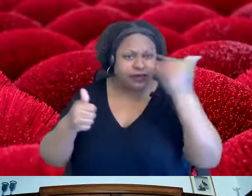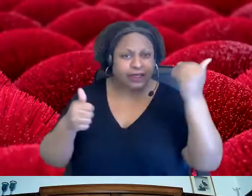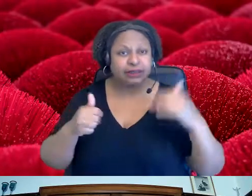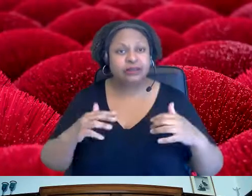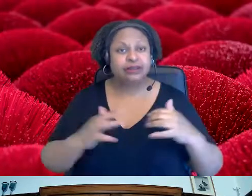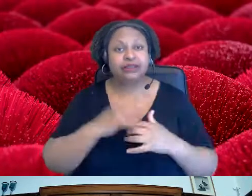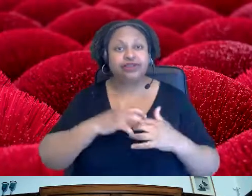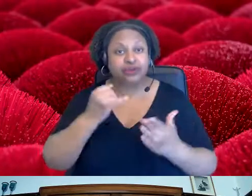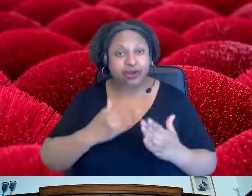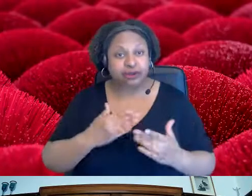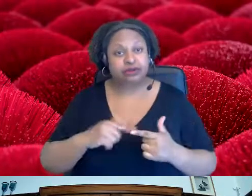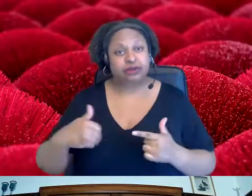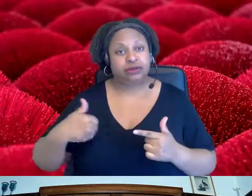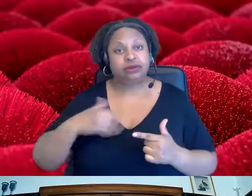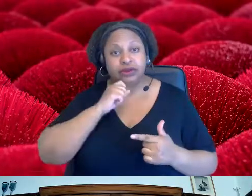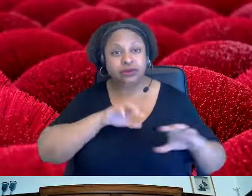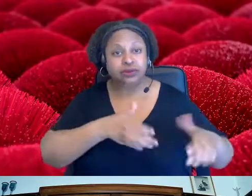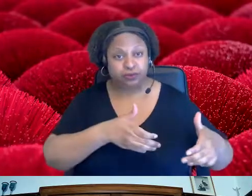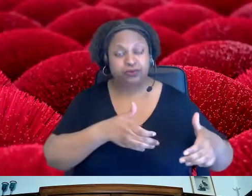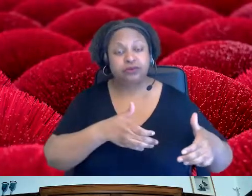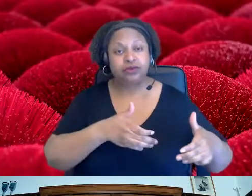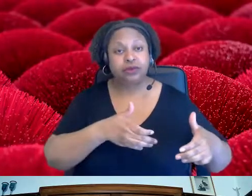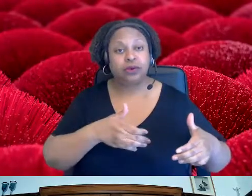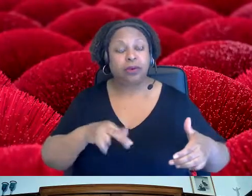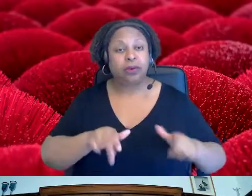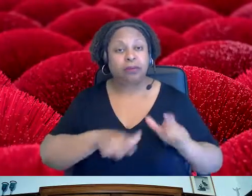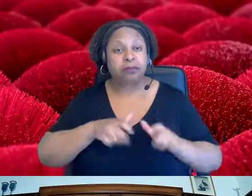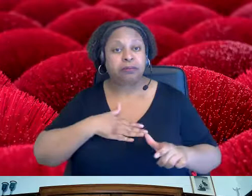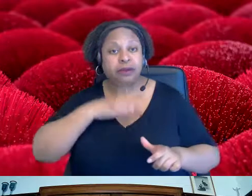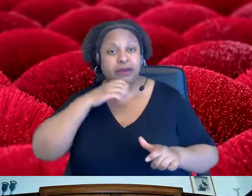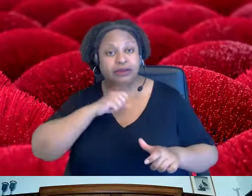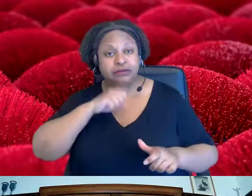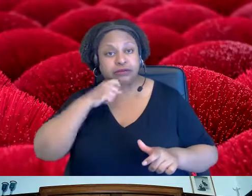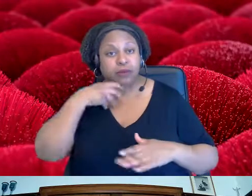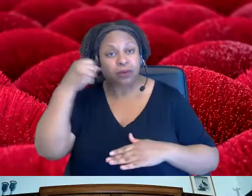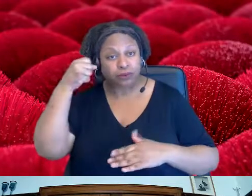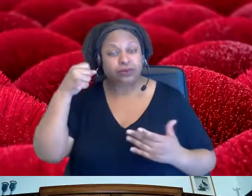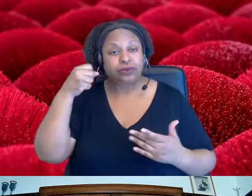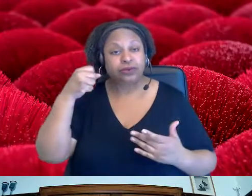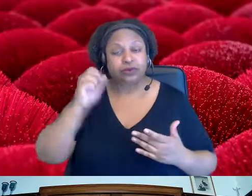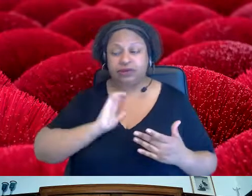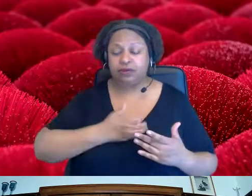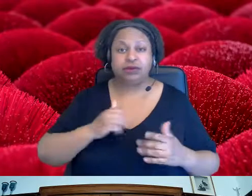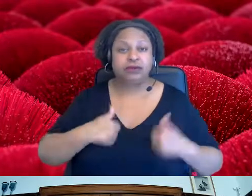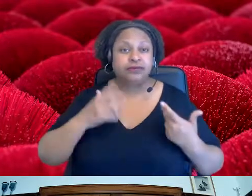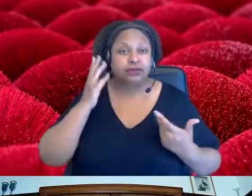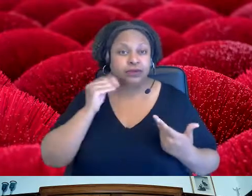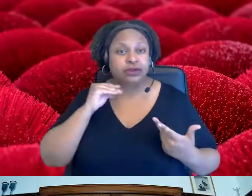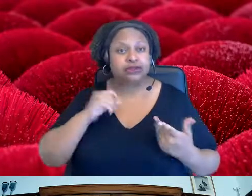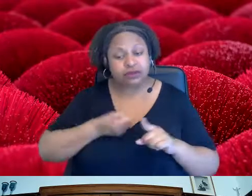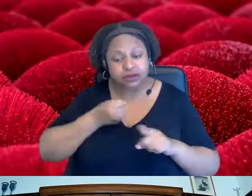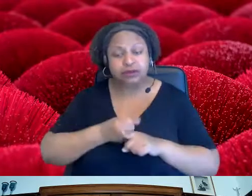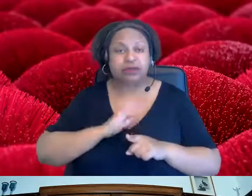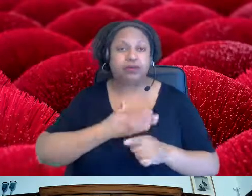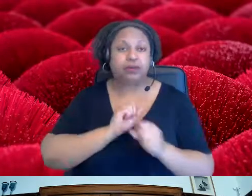the younger generation and those of us who are my age, our lived experience is part of our work.